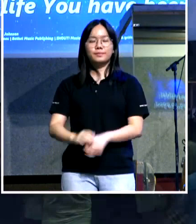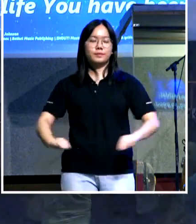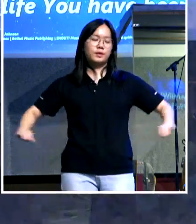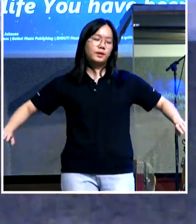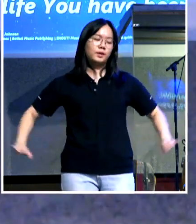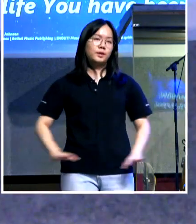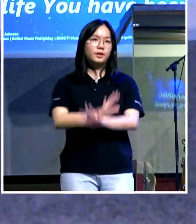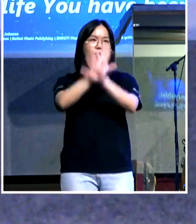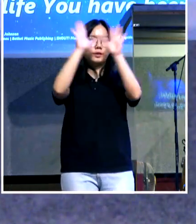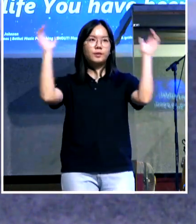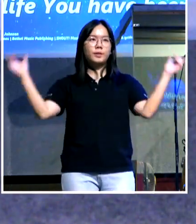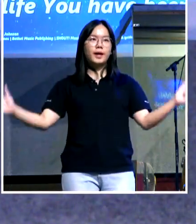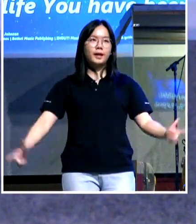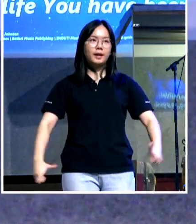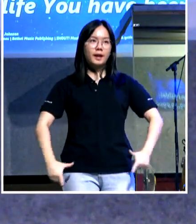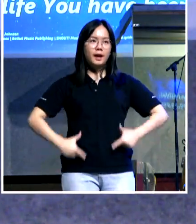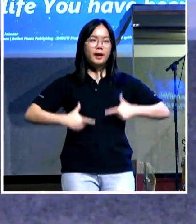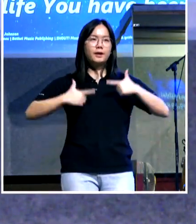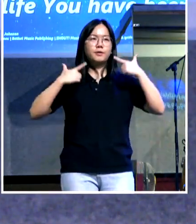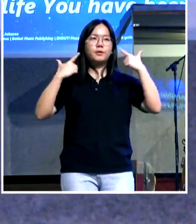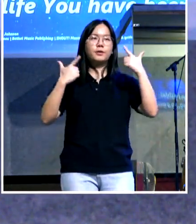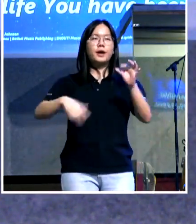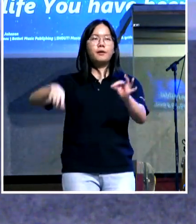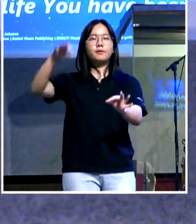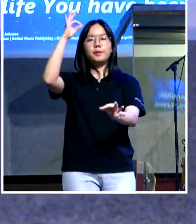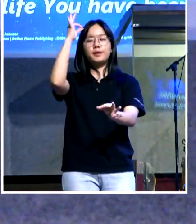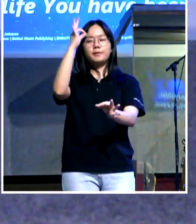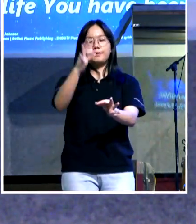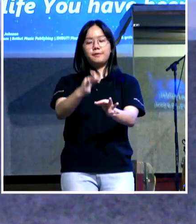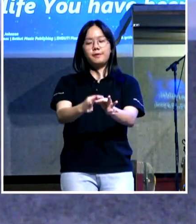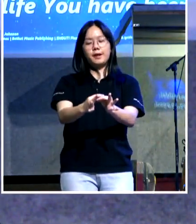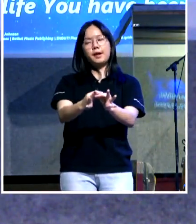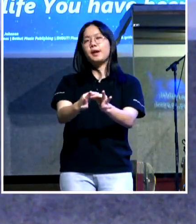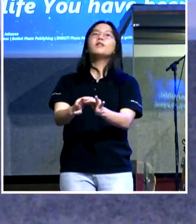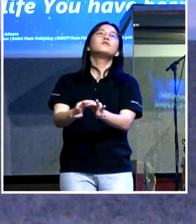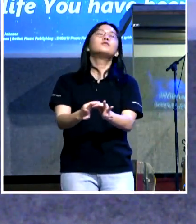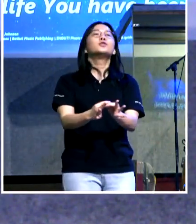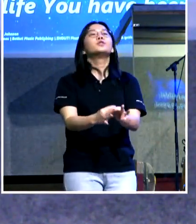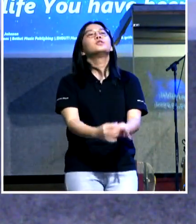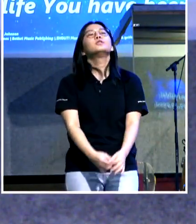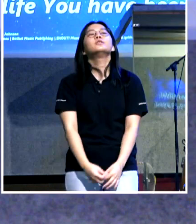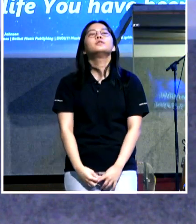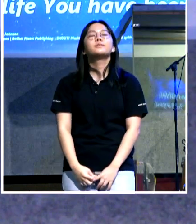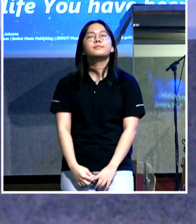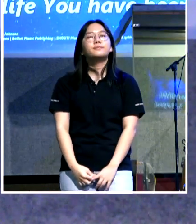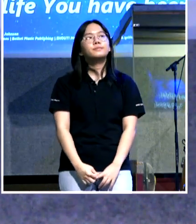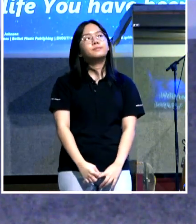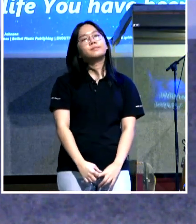God. So my life you have been faithful.